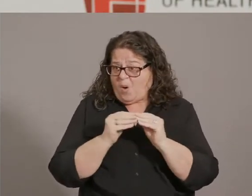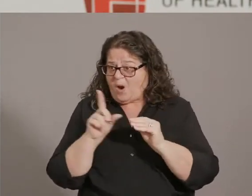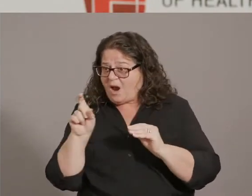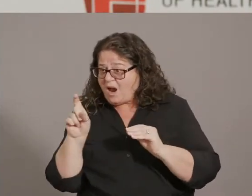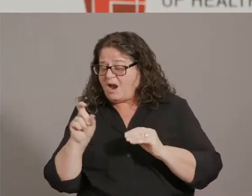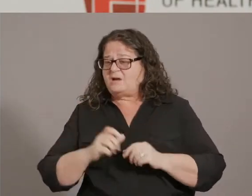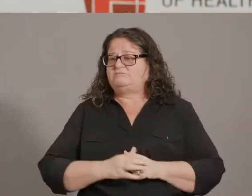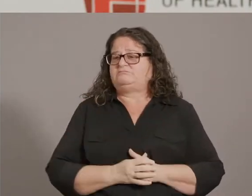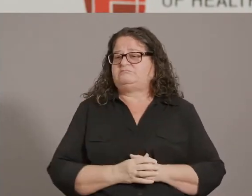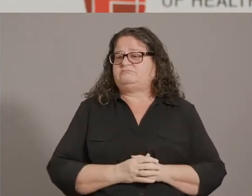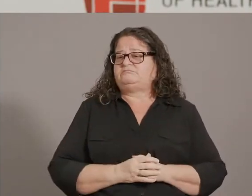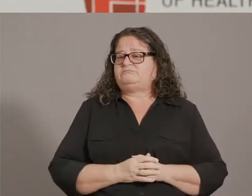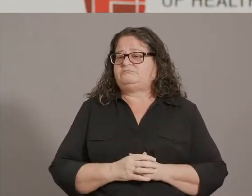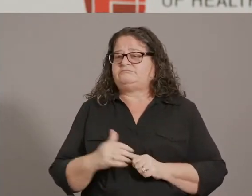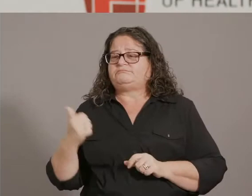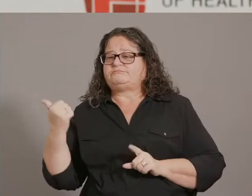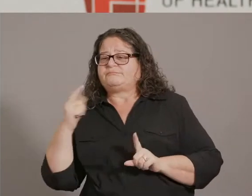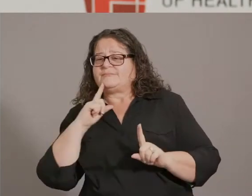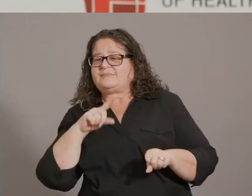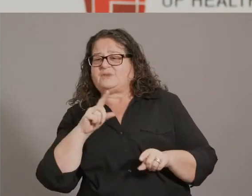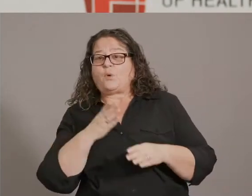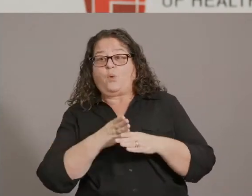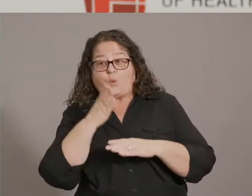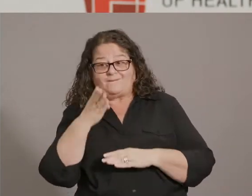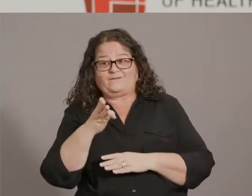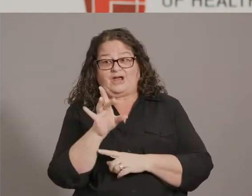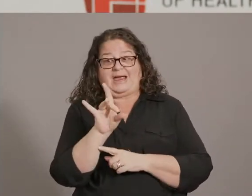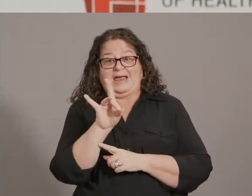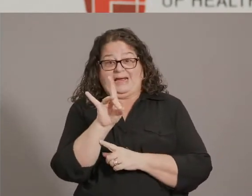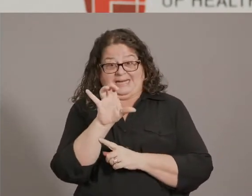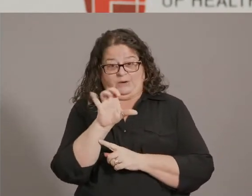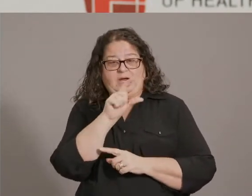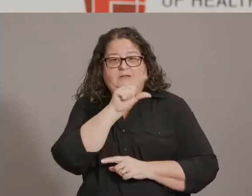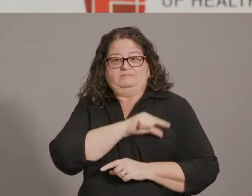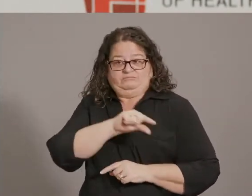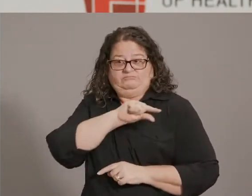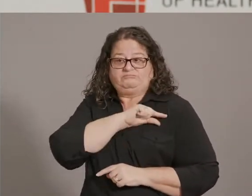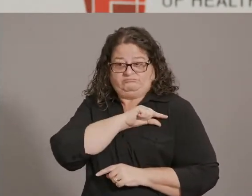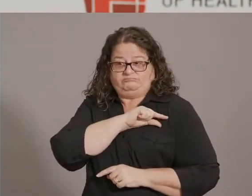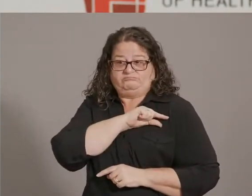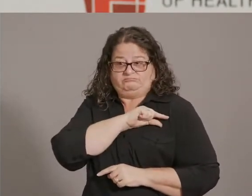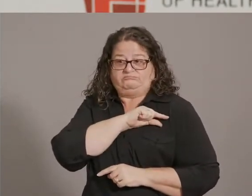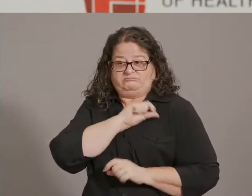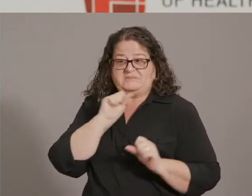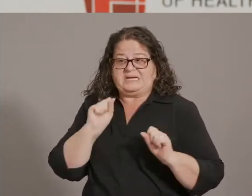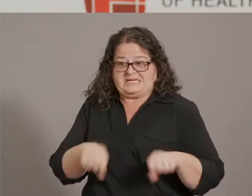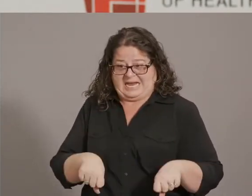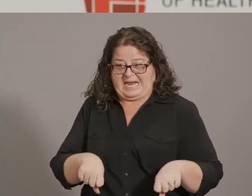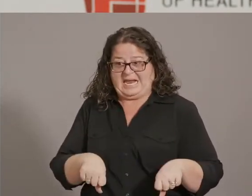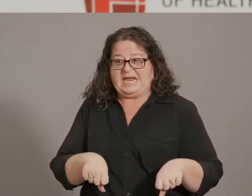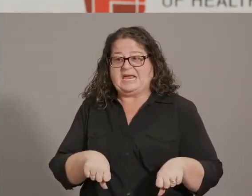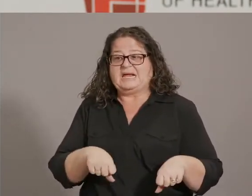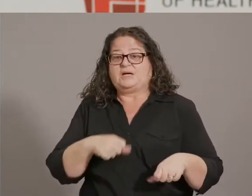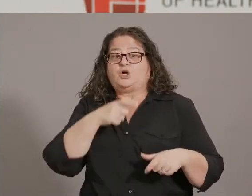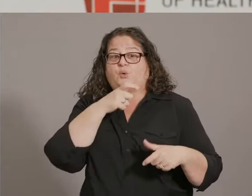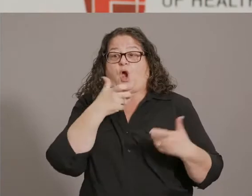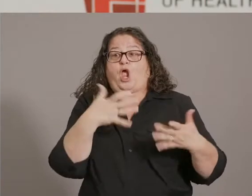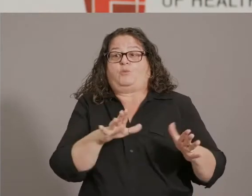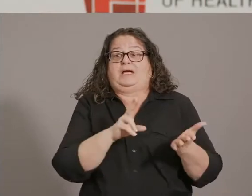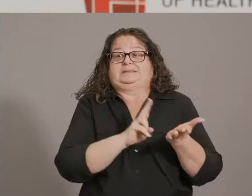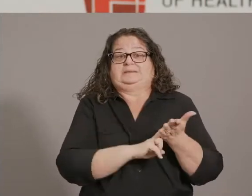over 800 eligible, so are either onboarded with us or onboarded with the federal